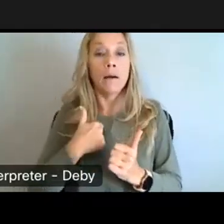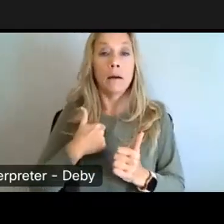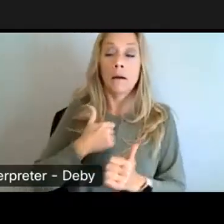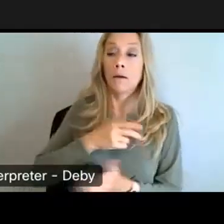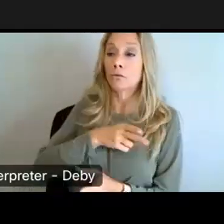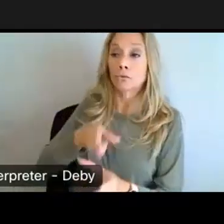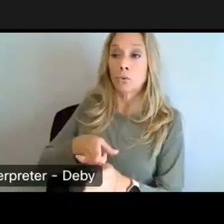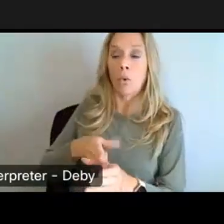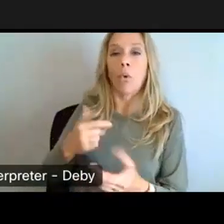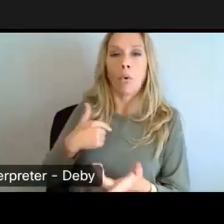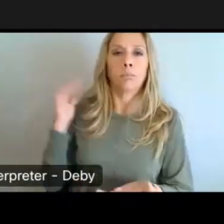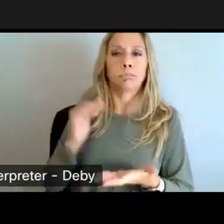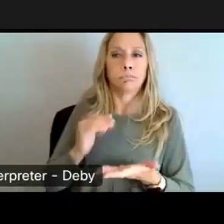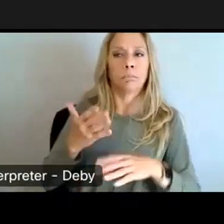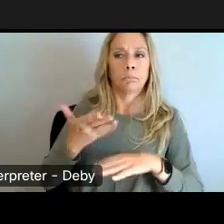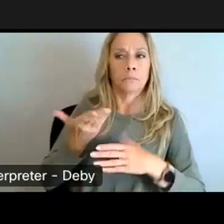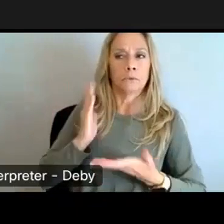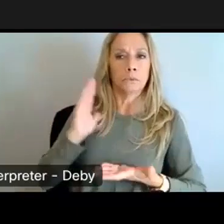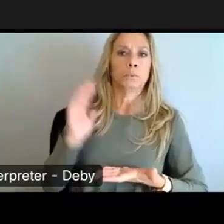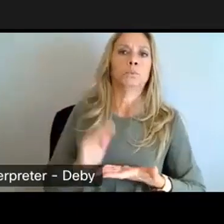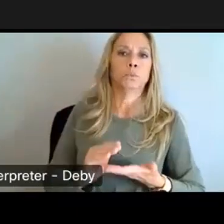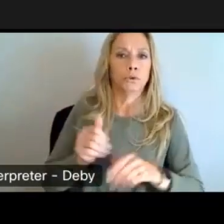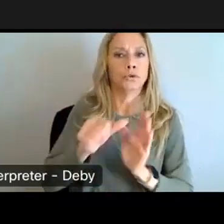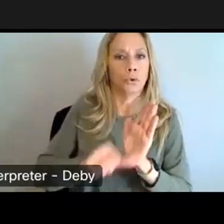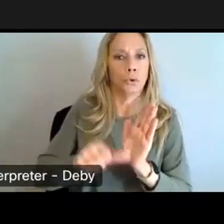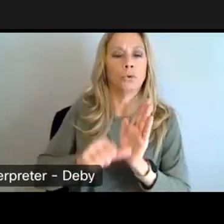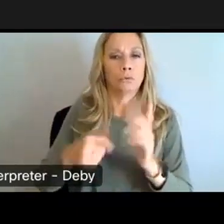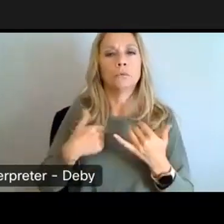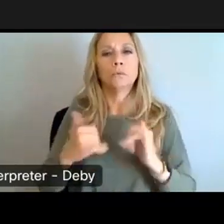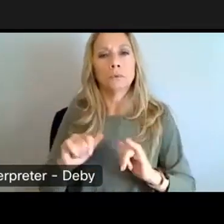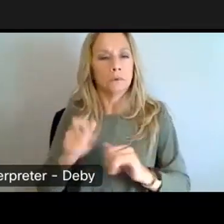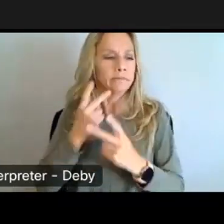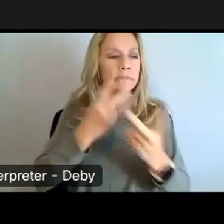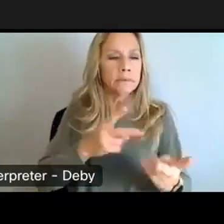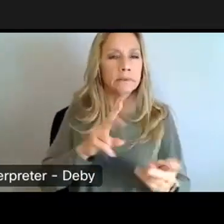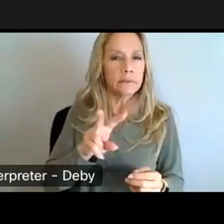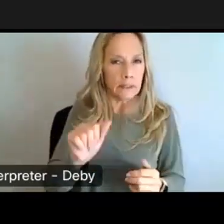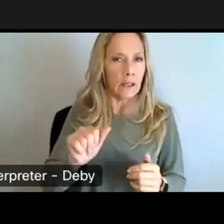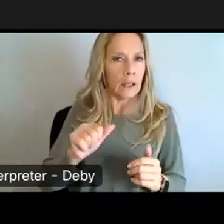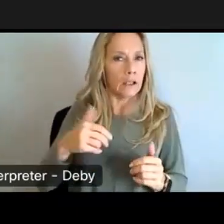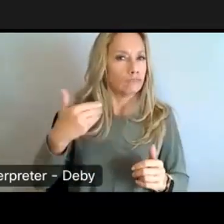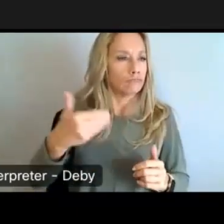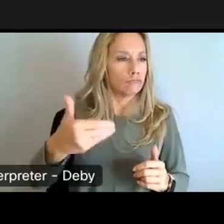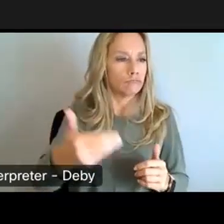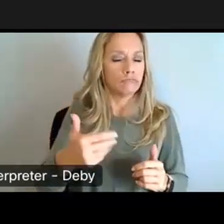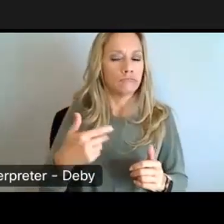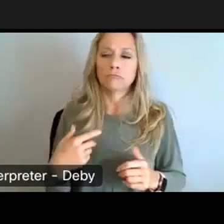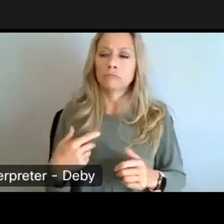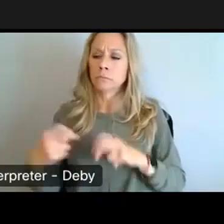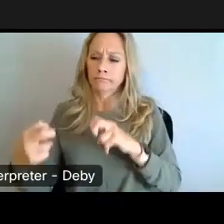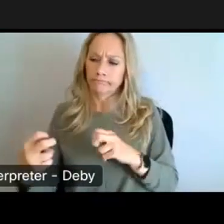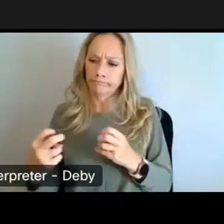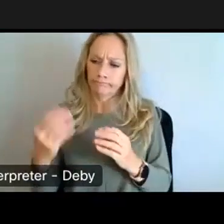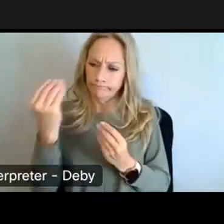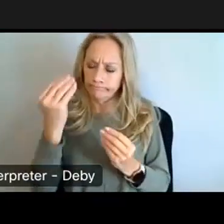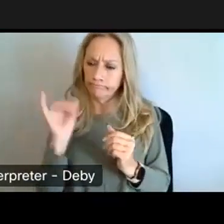having surgeries anymore. I still had to go to the VA once in a while. And so we started to think about that. Okay, if